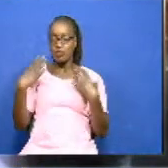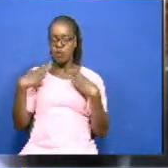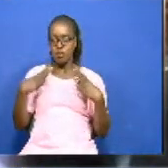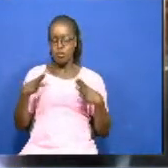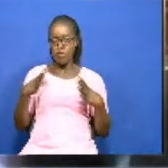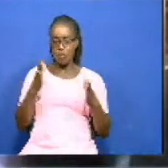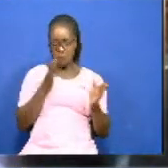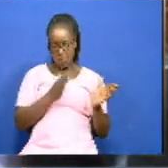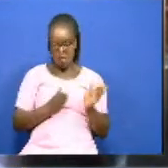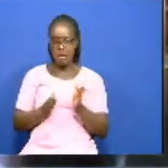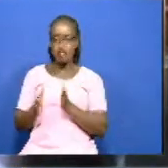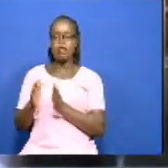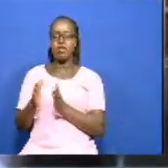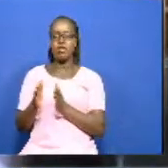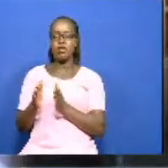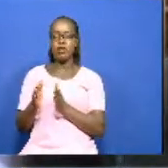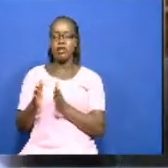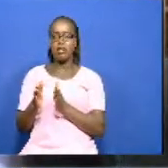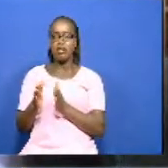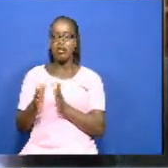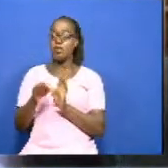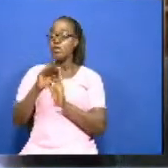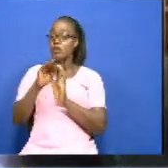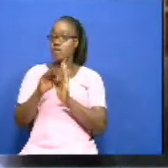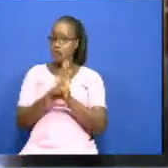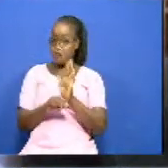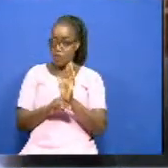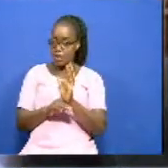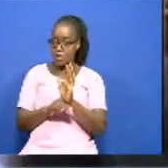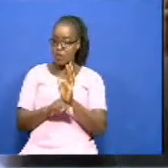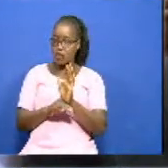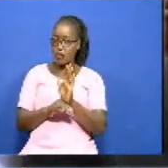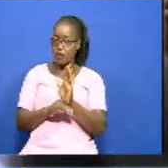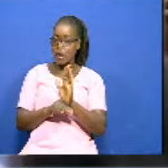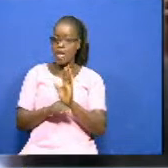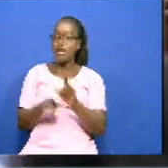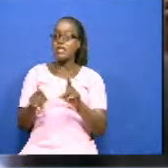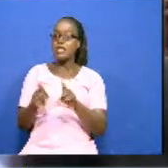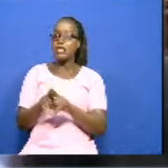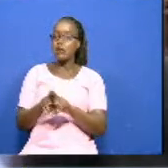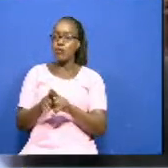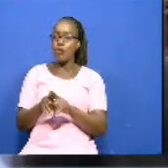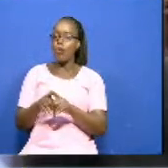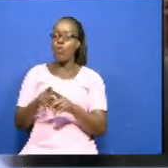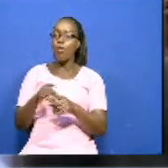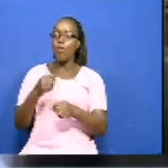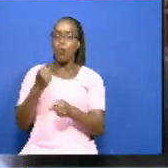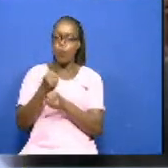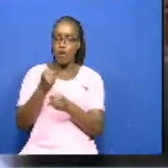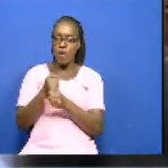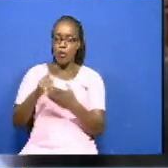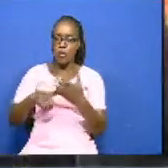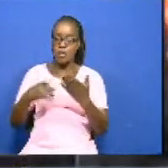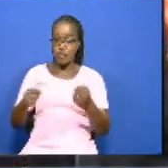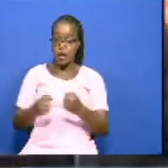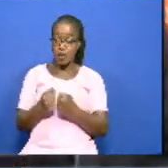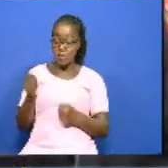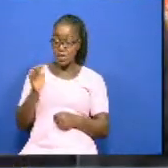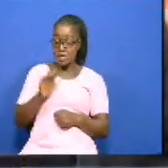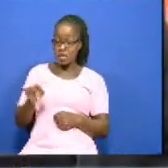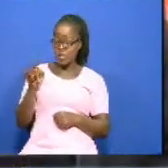arranged, those people who programmed, and those people who executed whatever that happened in that region.